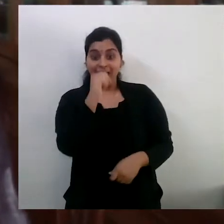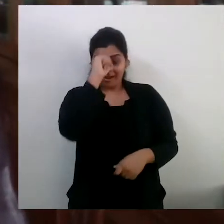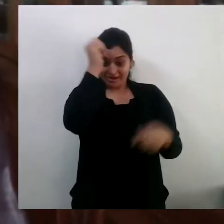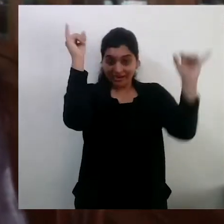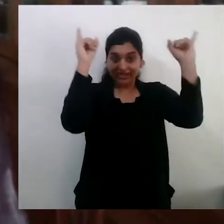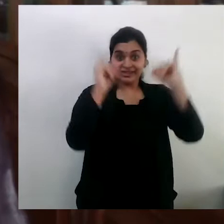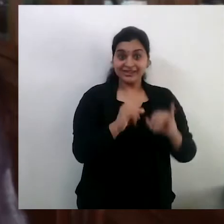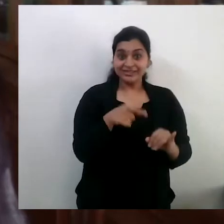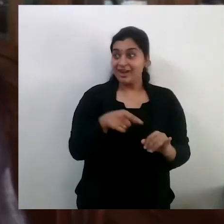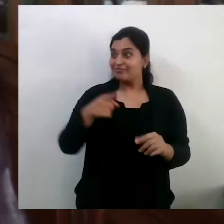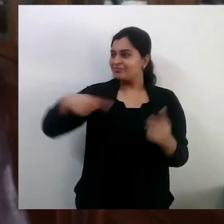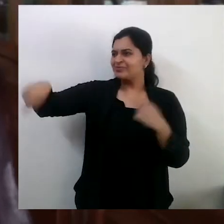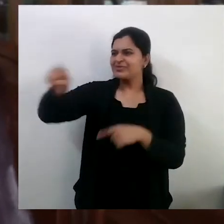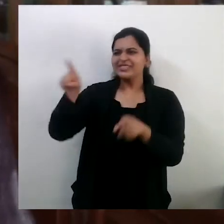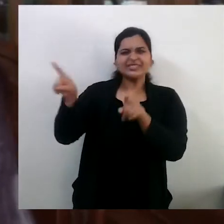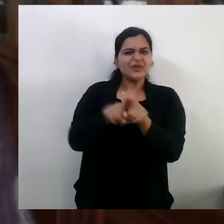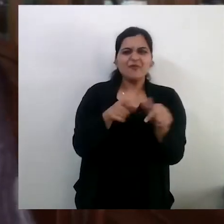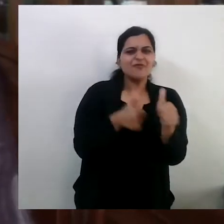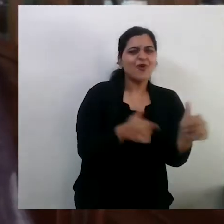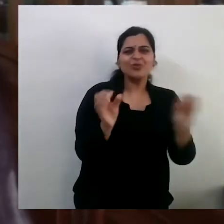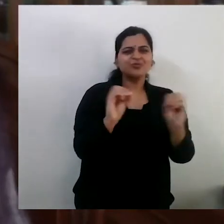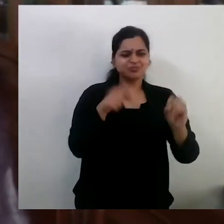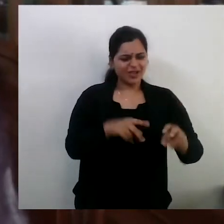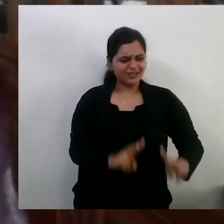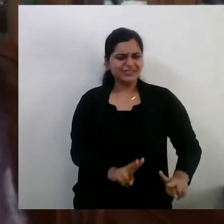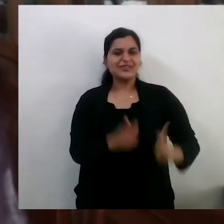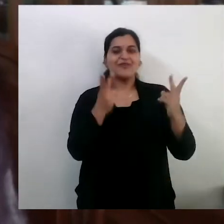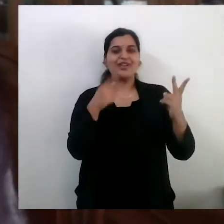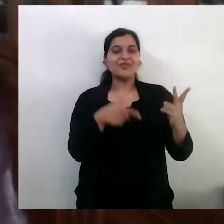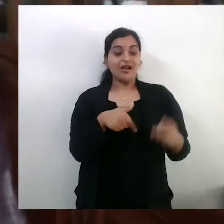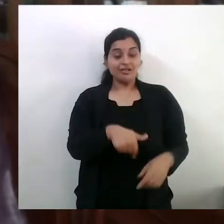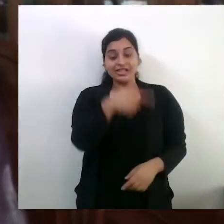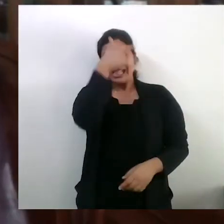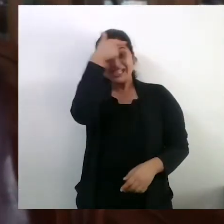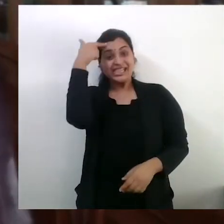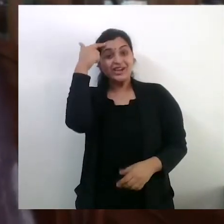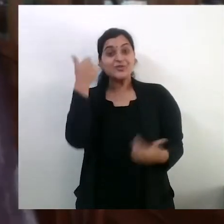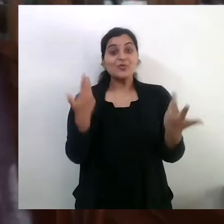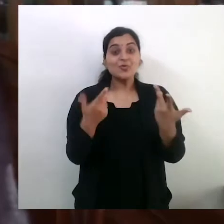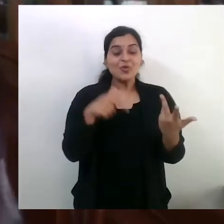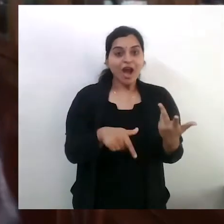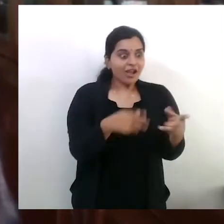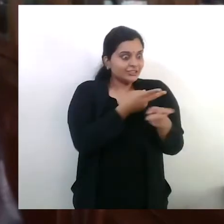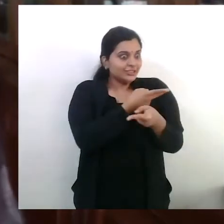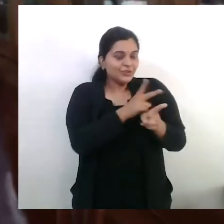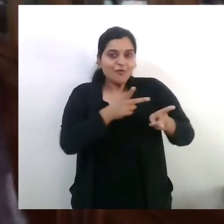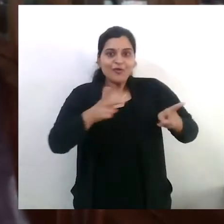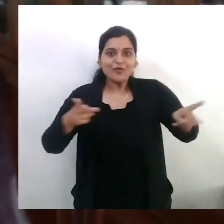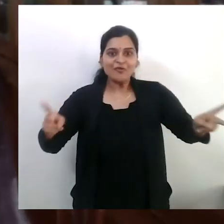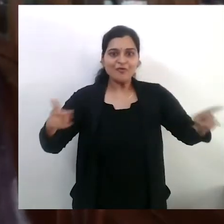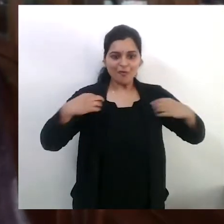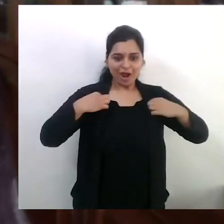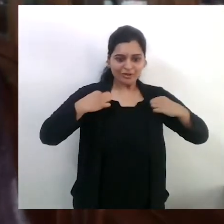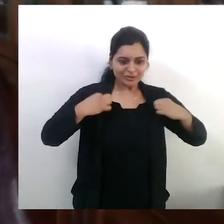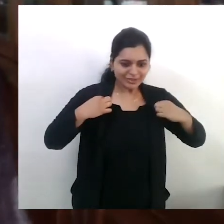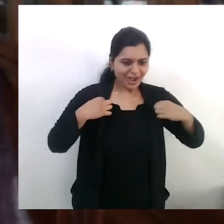not following this regiment. And that, I think, we are fortunate because we have a huge lot of crafts